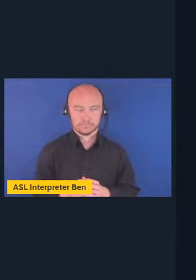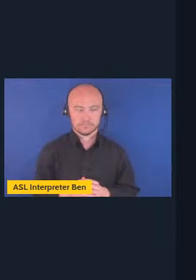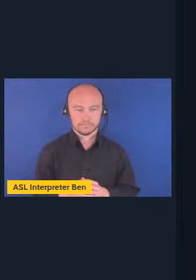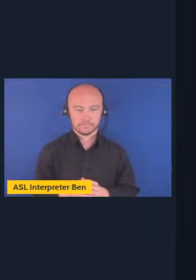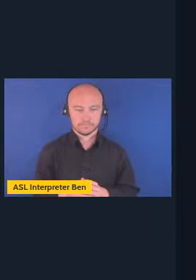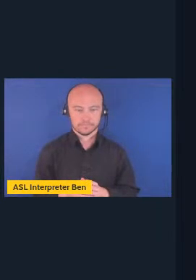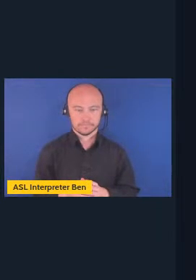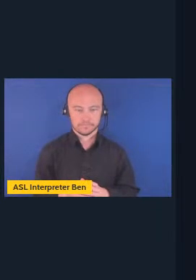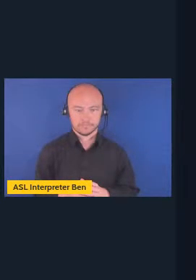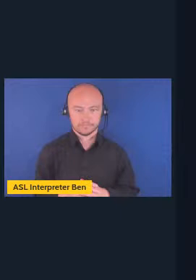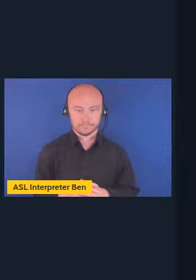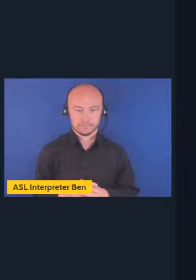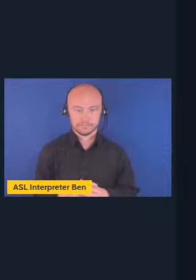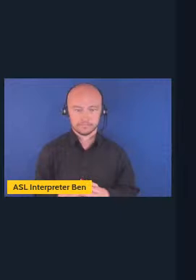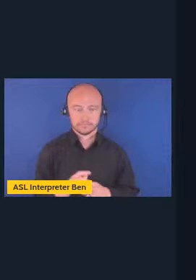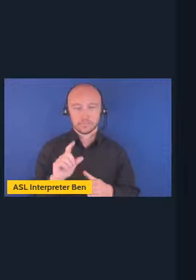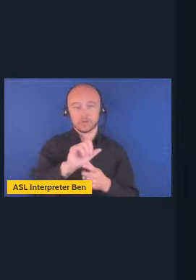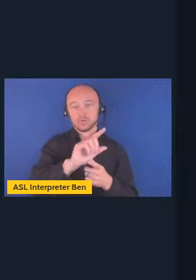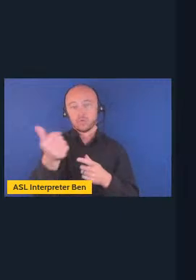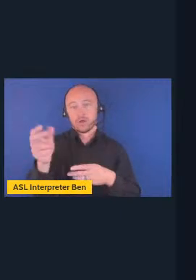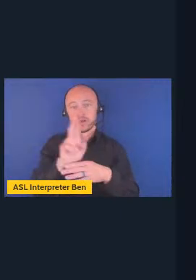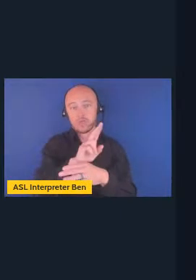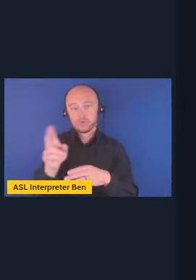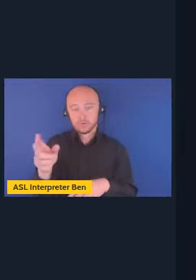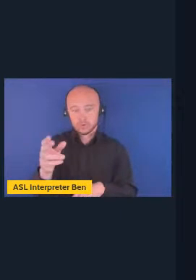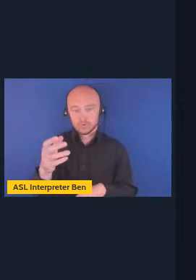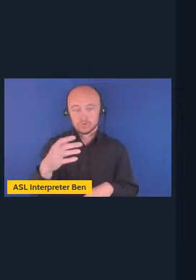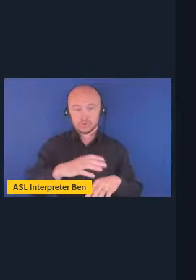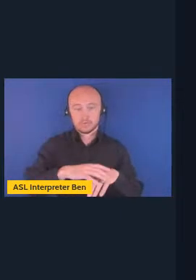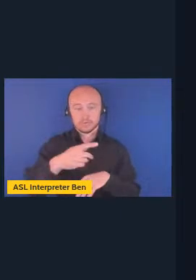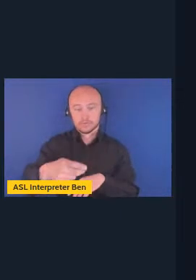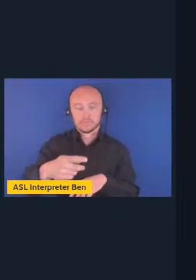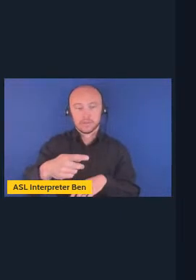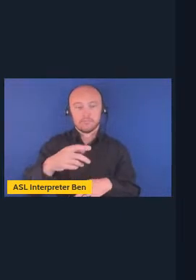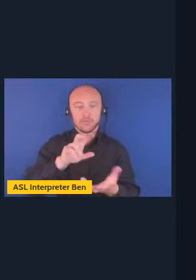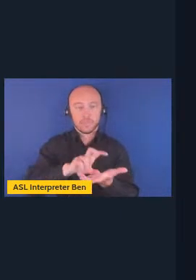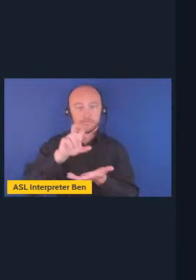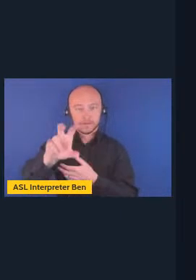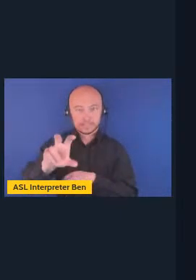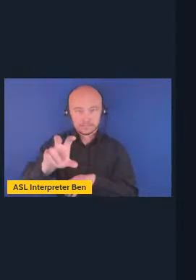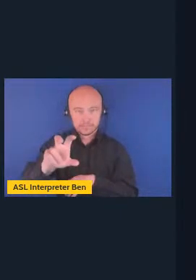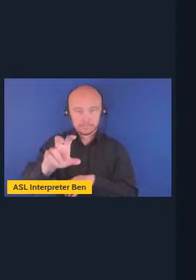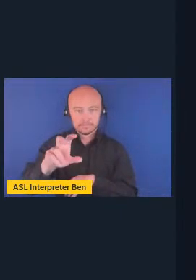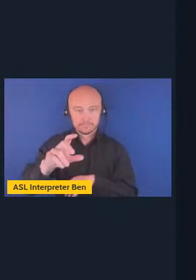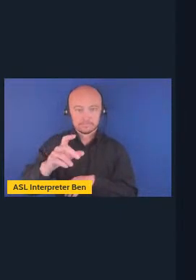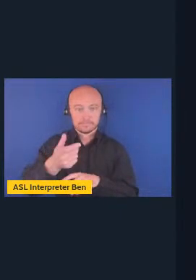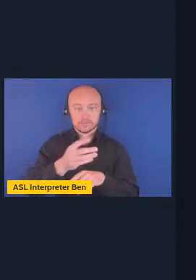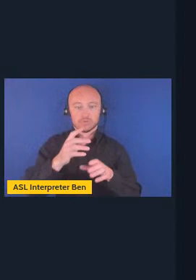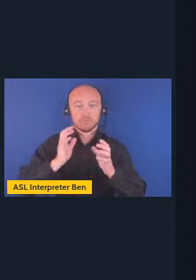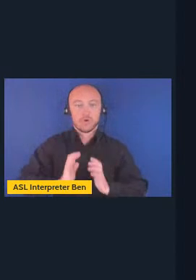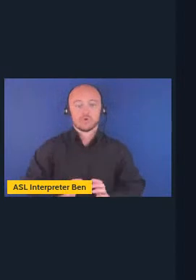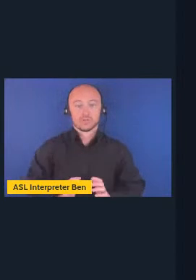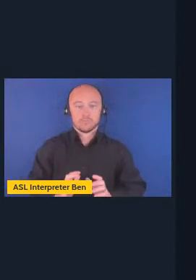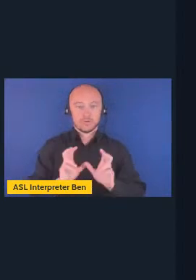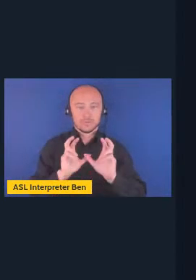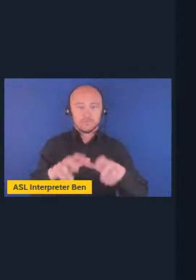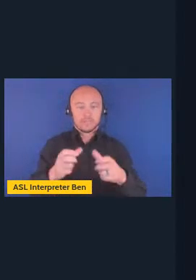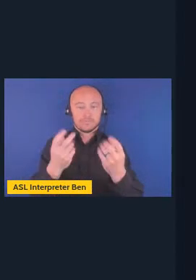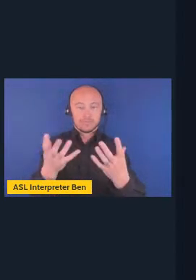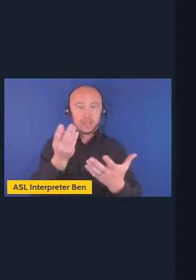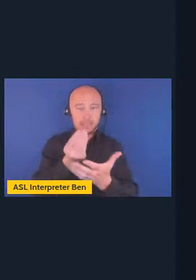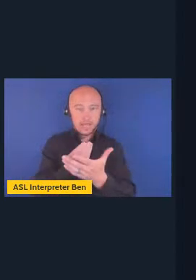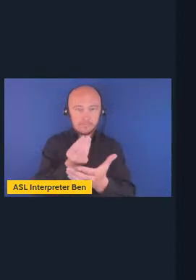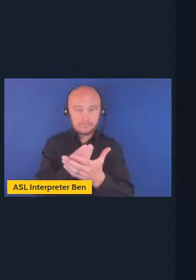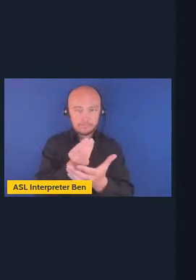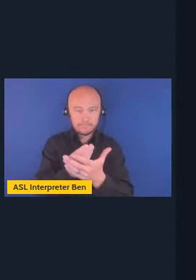Let us discuss another use case, that is on-premise investment. Suppose customer has invested lot of money in